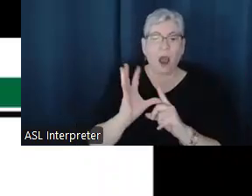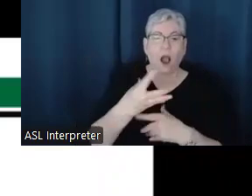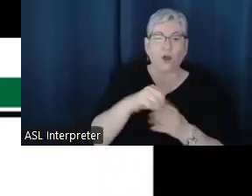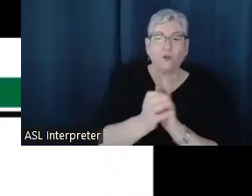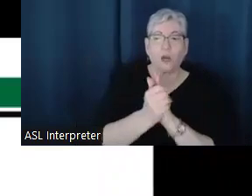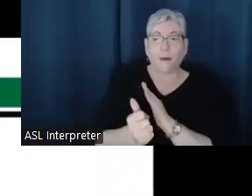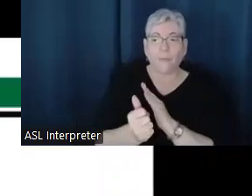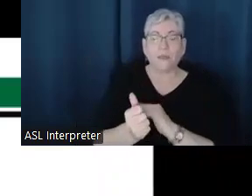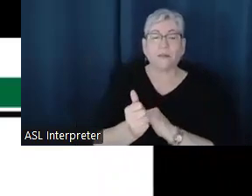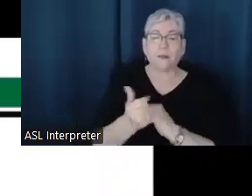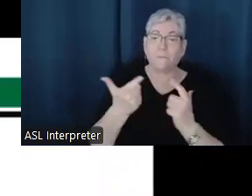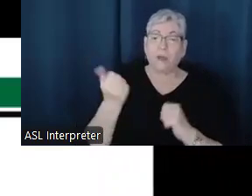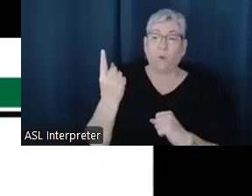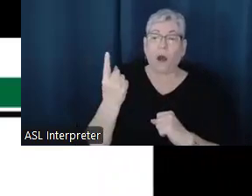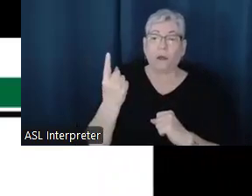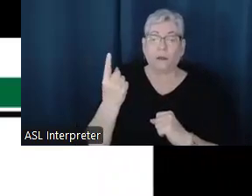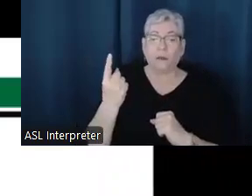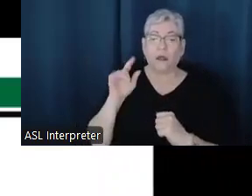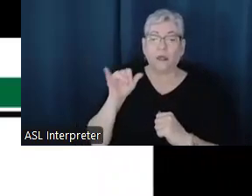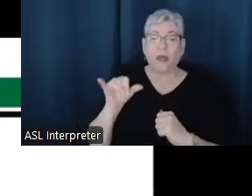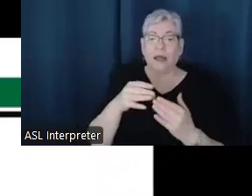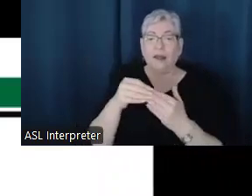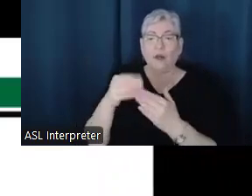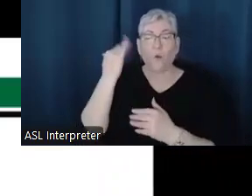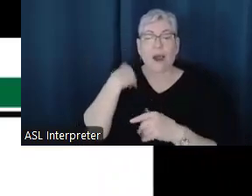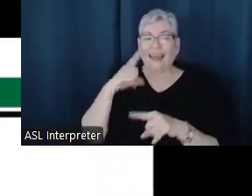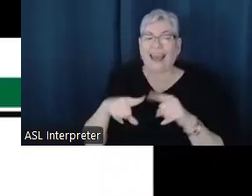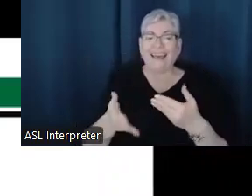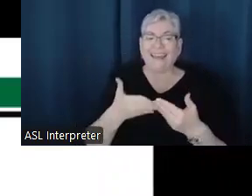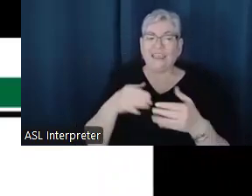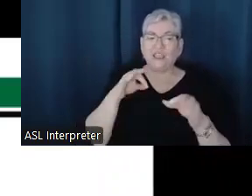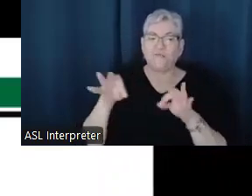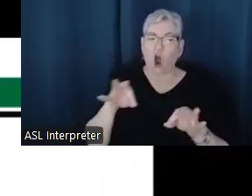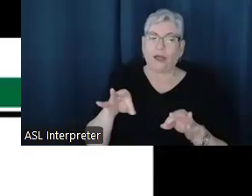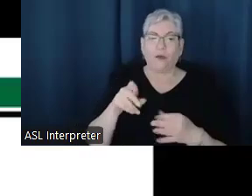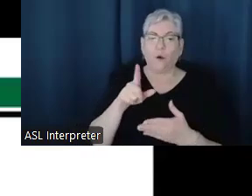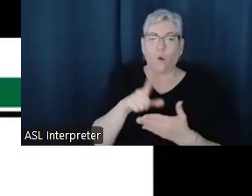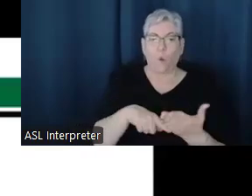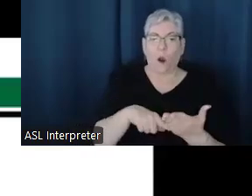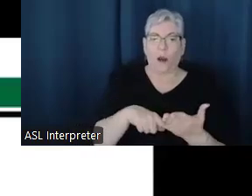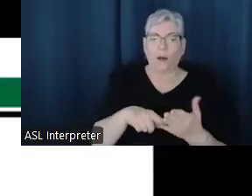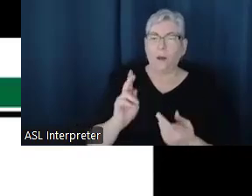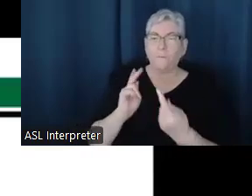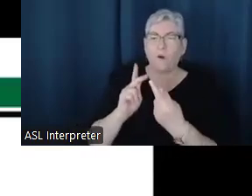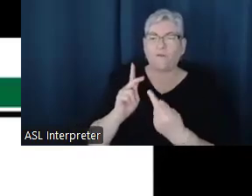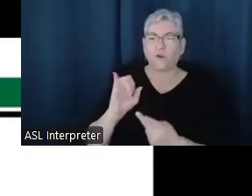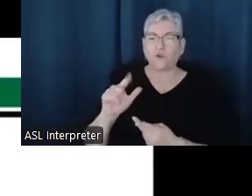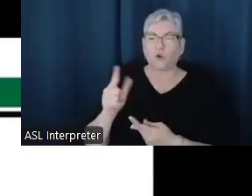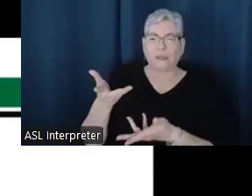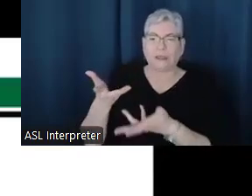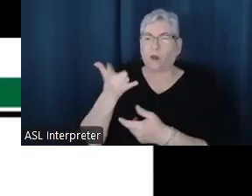one. That really leads into why we can't easily define what a perfect social interaction is, because they